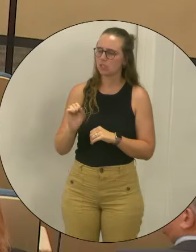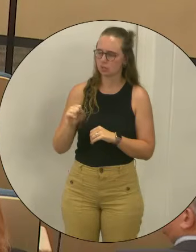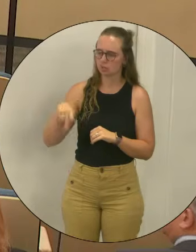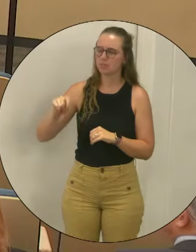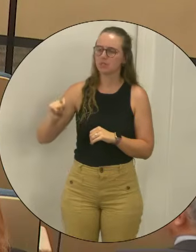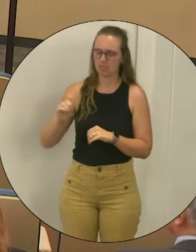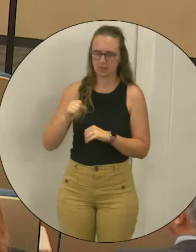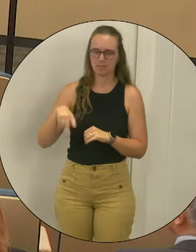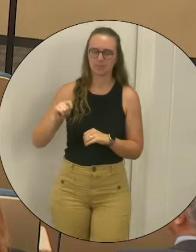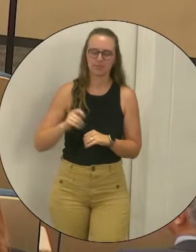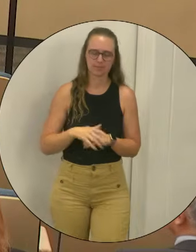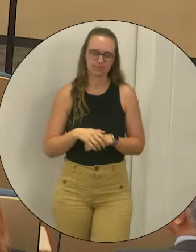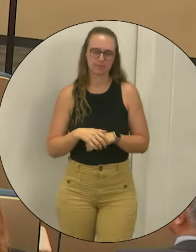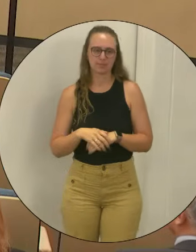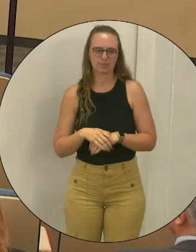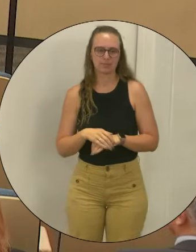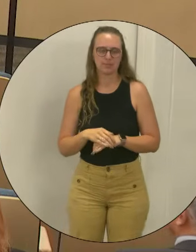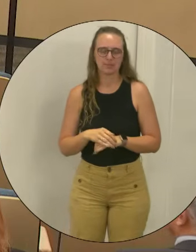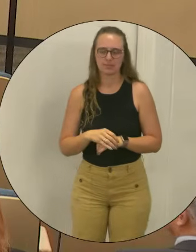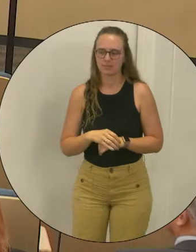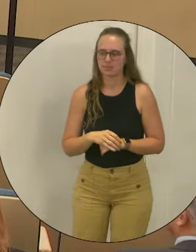No? Okay. Trustee Bustamante Adams.